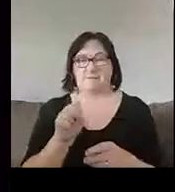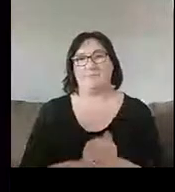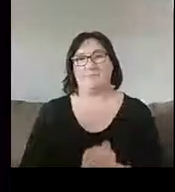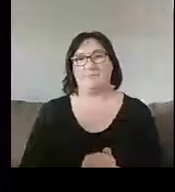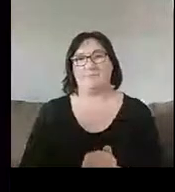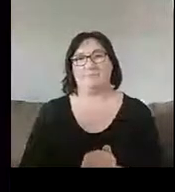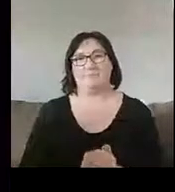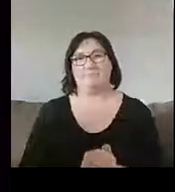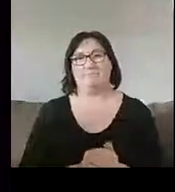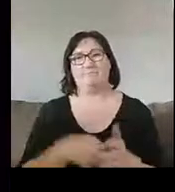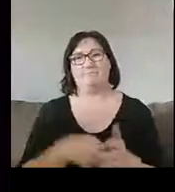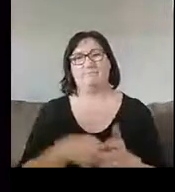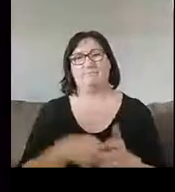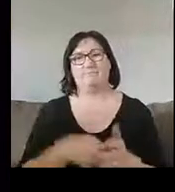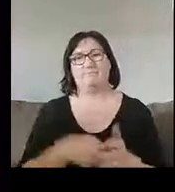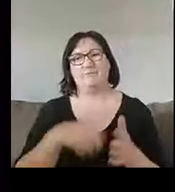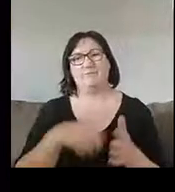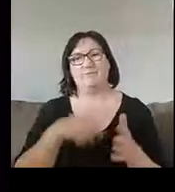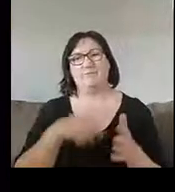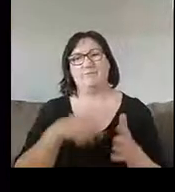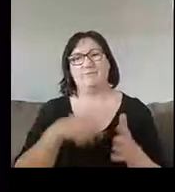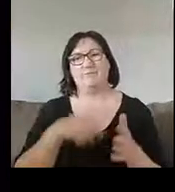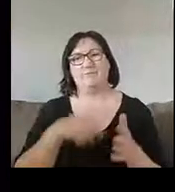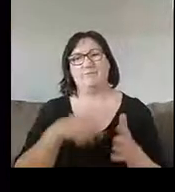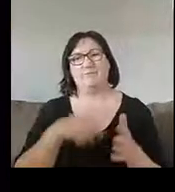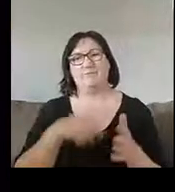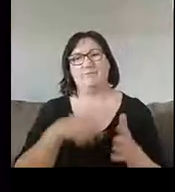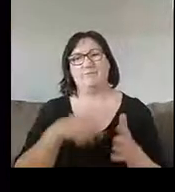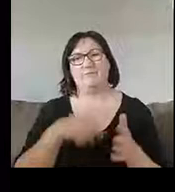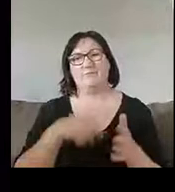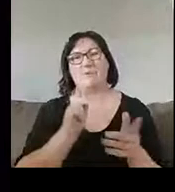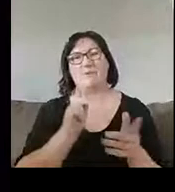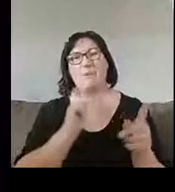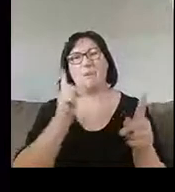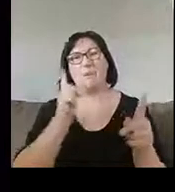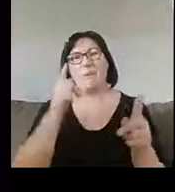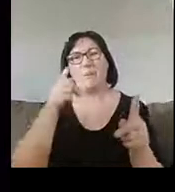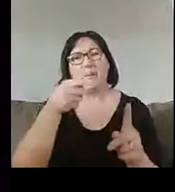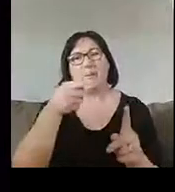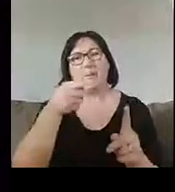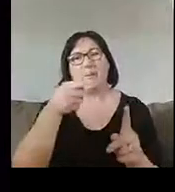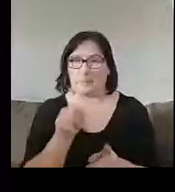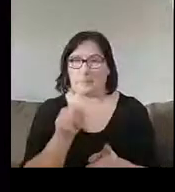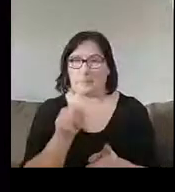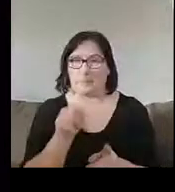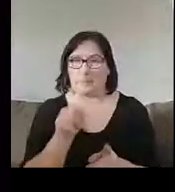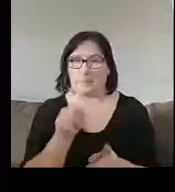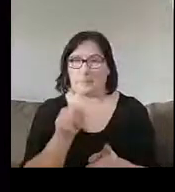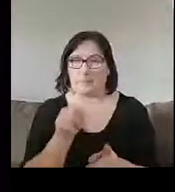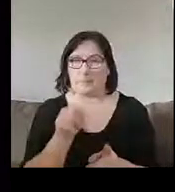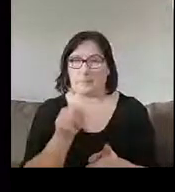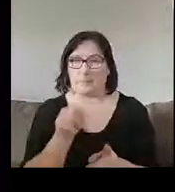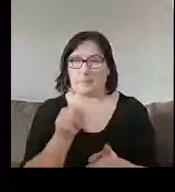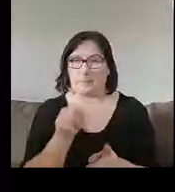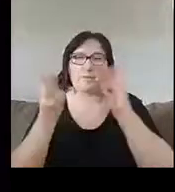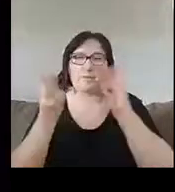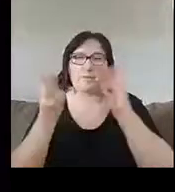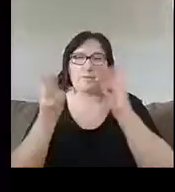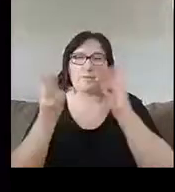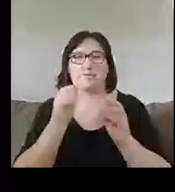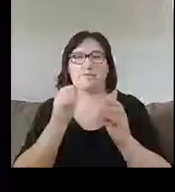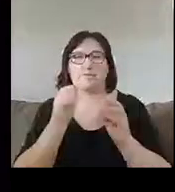the disclaimer of this workshop. The purpose of this presentation is merely to provide an information in an easy,